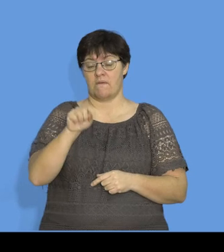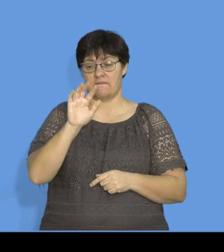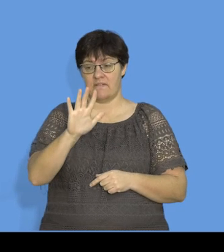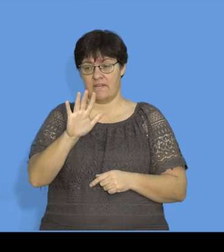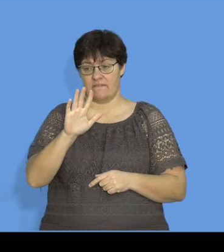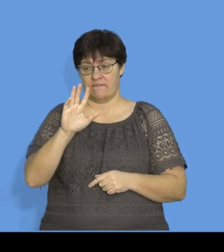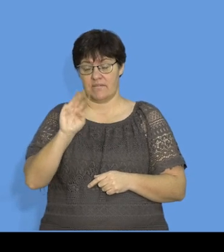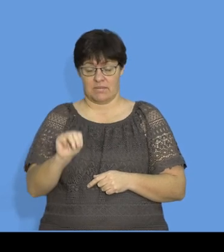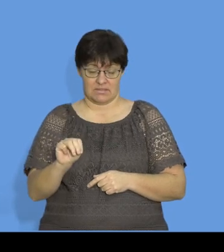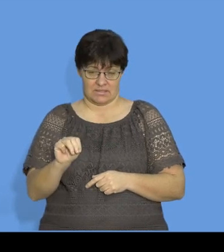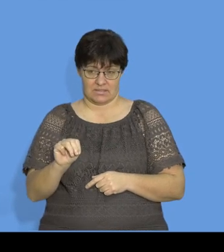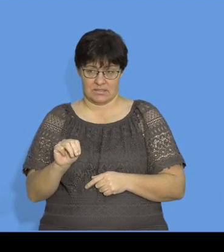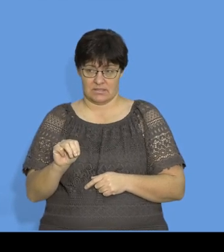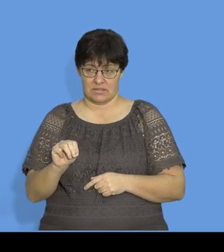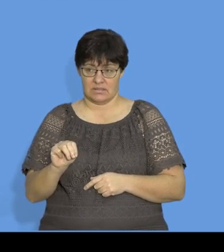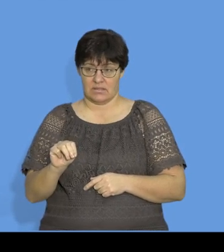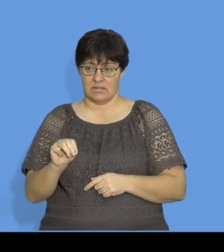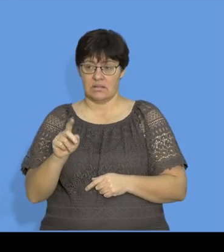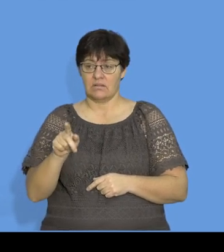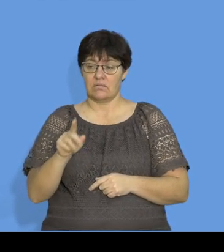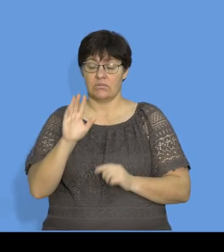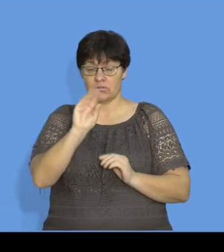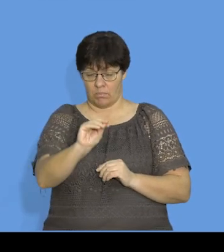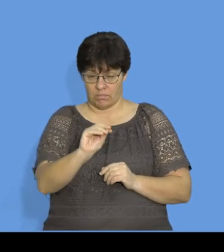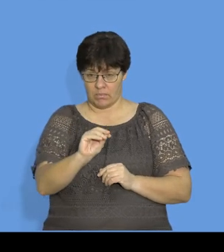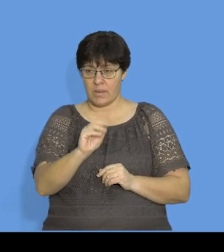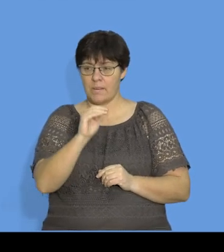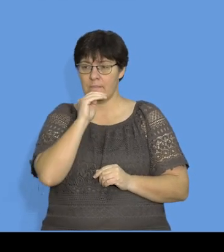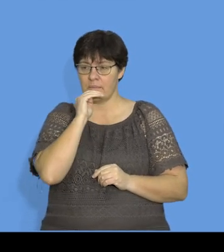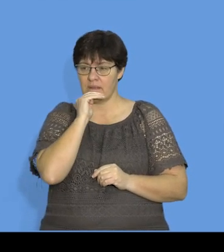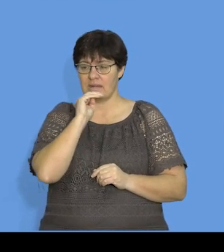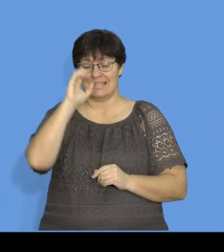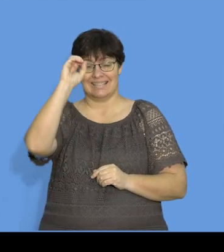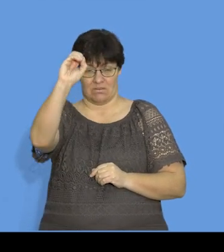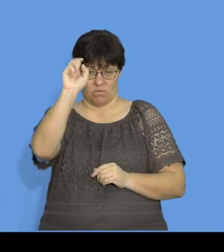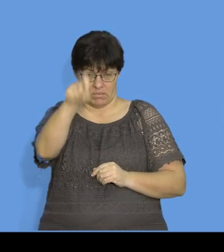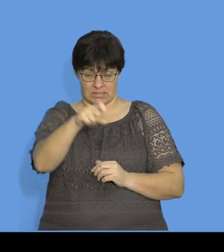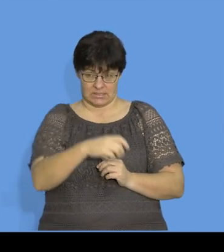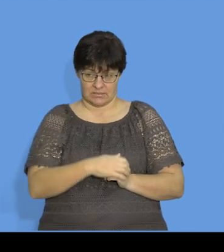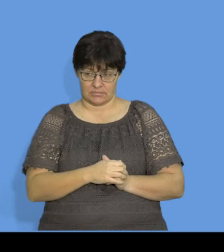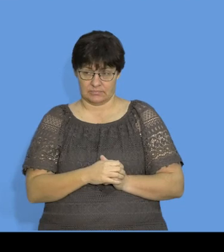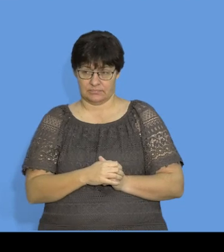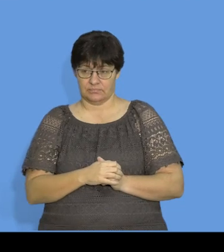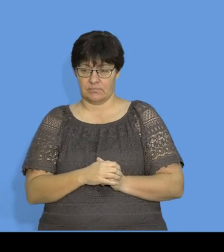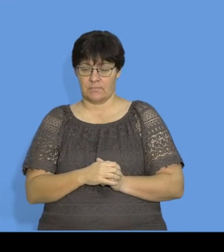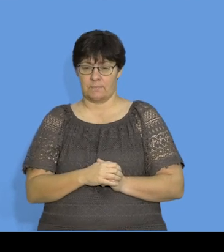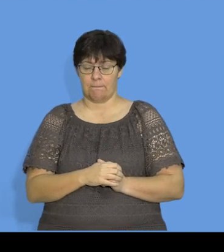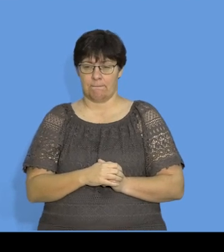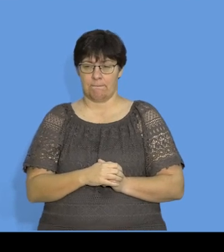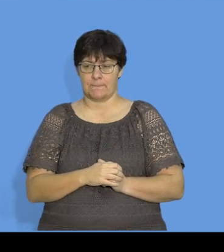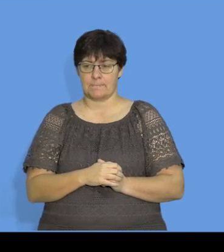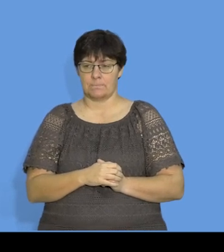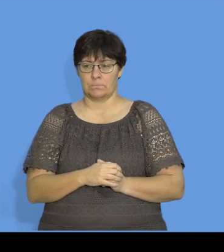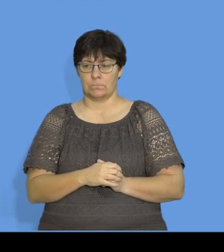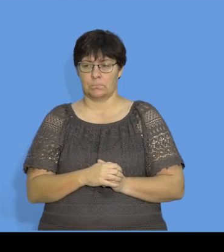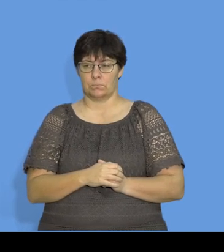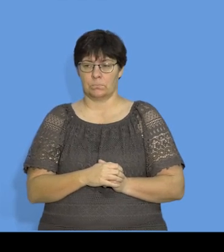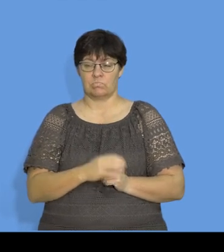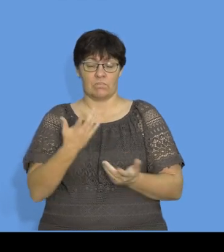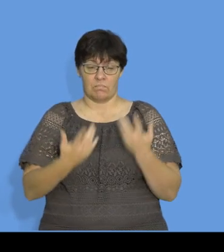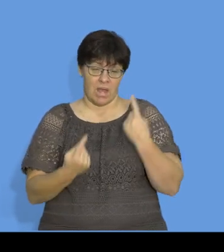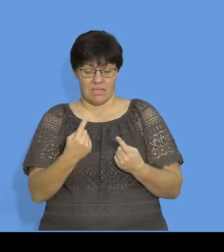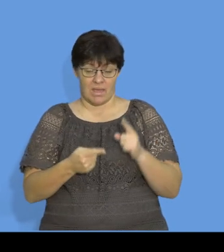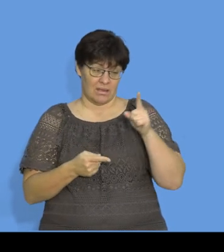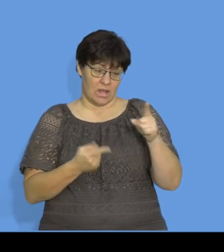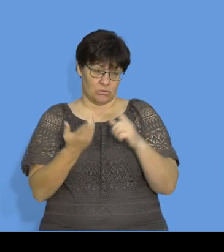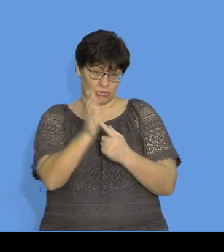of 1,5, and if he stops, he needs to be at 0. So either I've